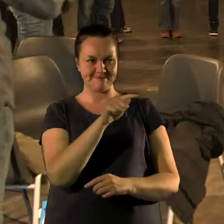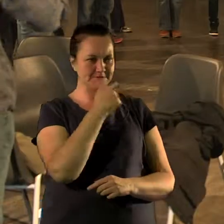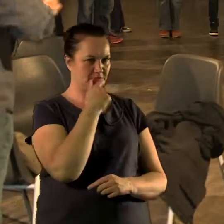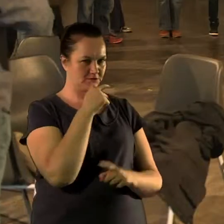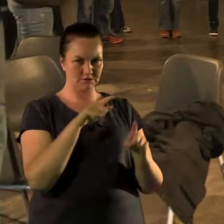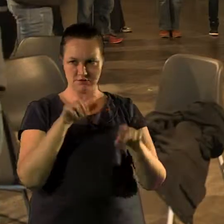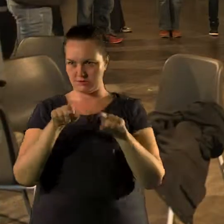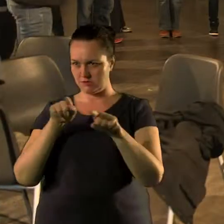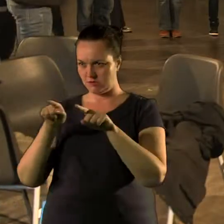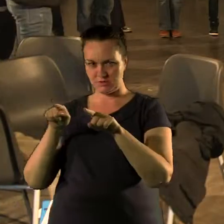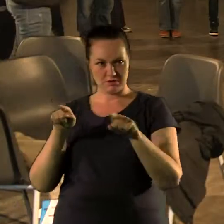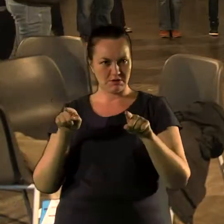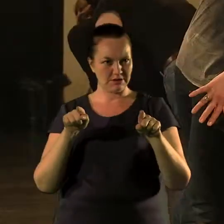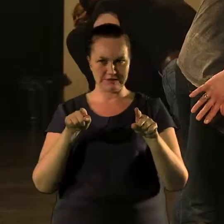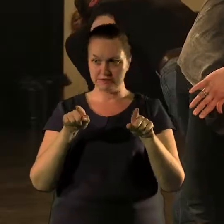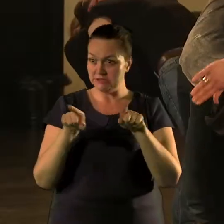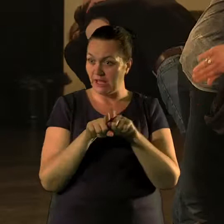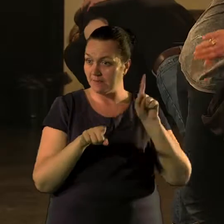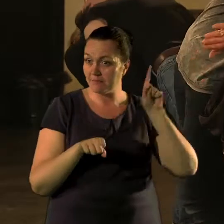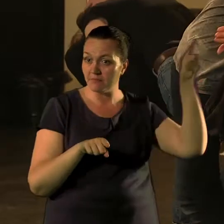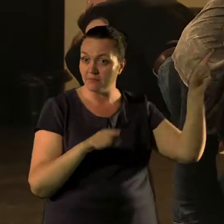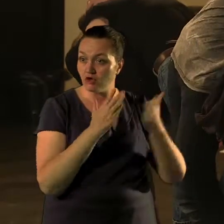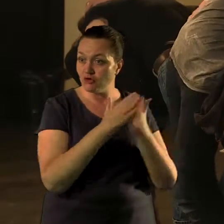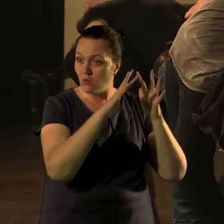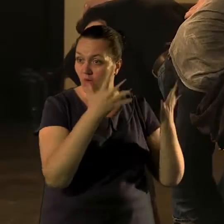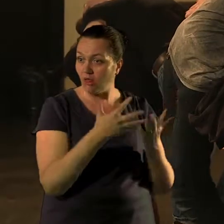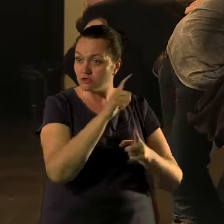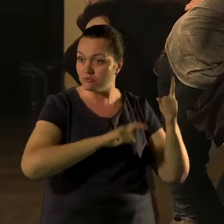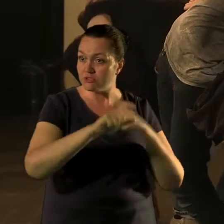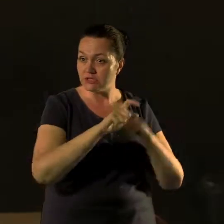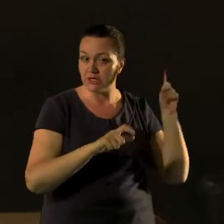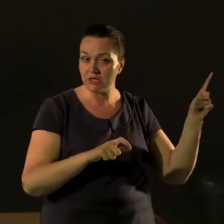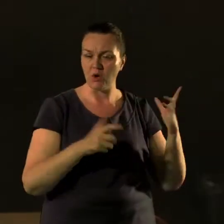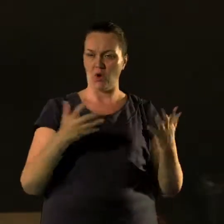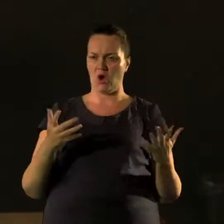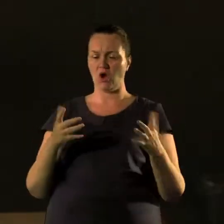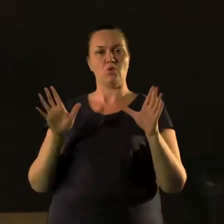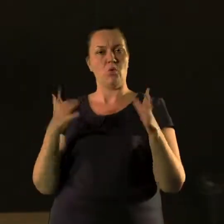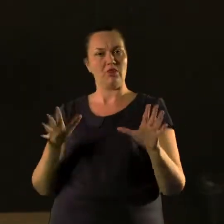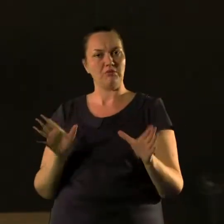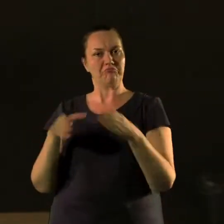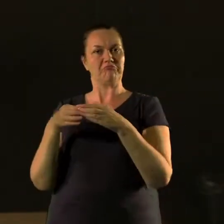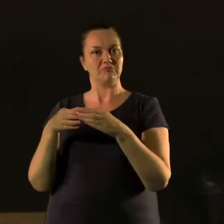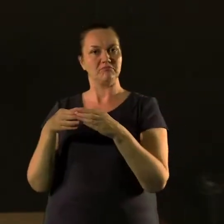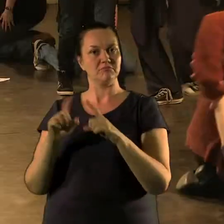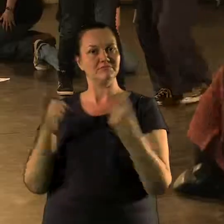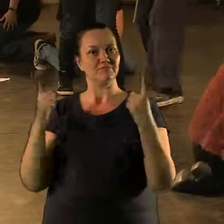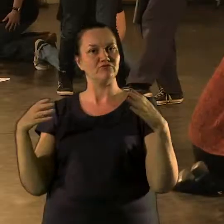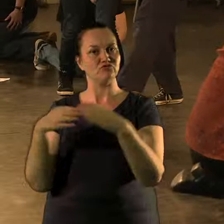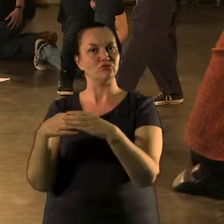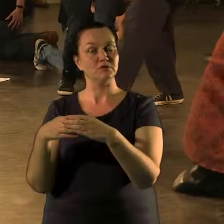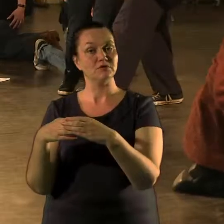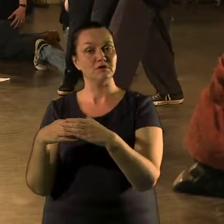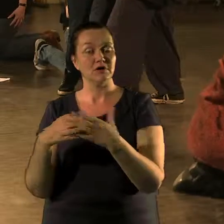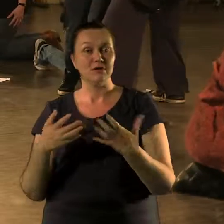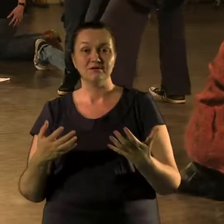represent your community, or is it a very partial group of people? And you'll never arrive